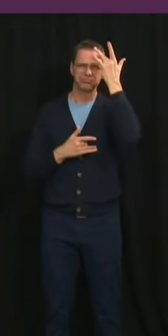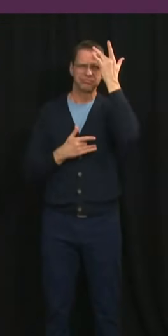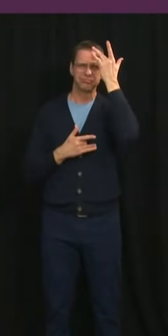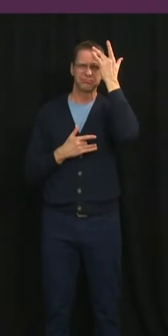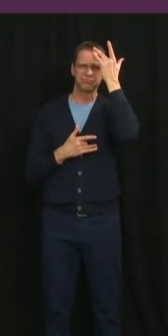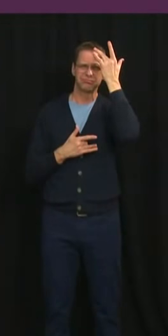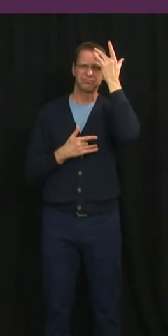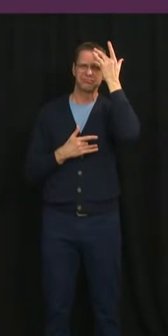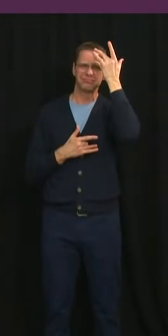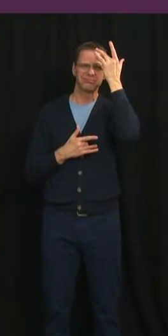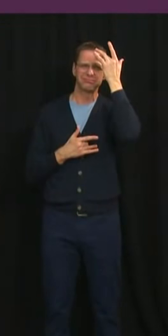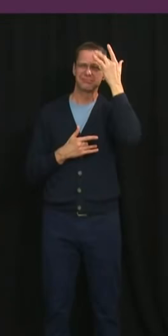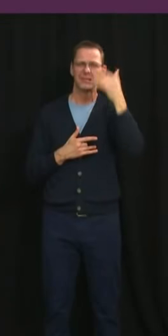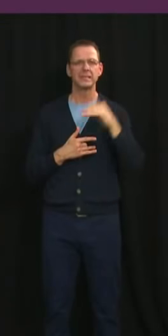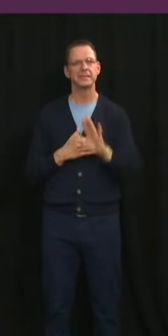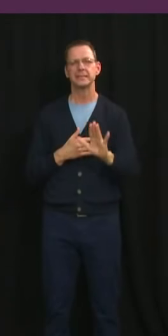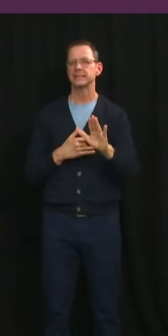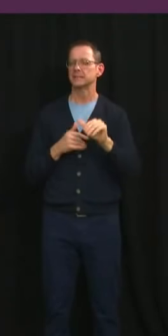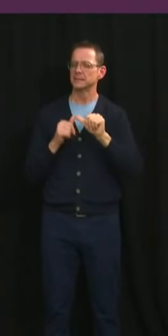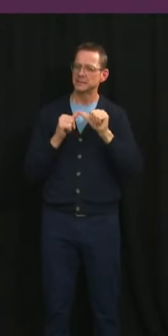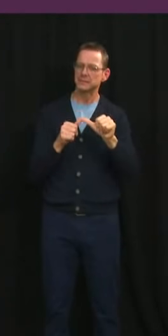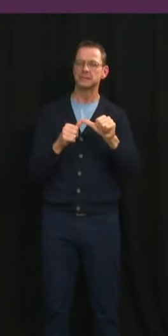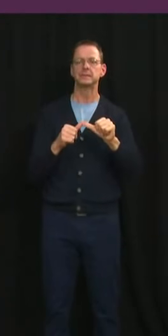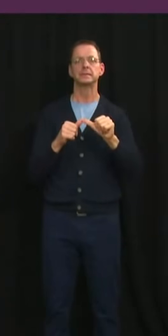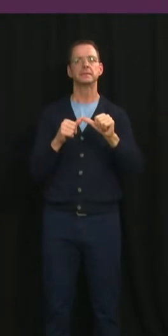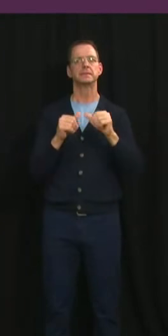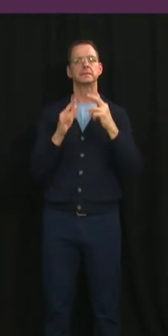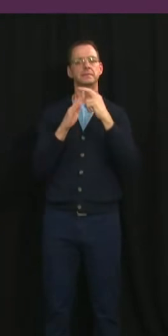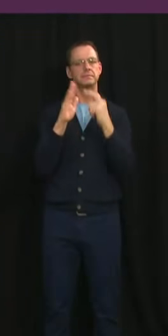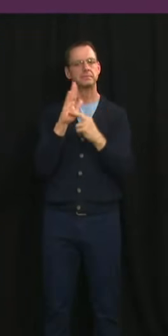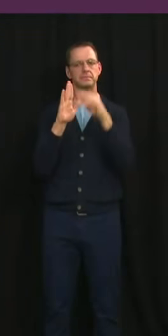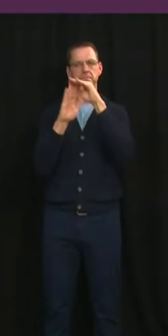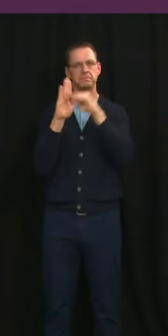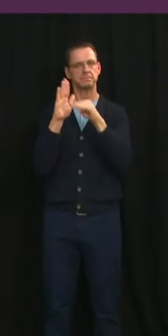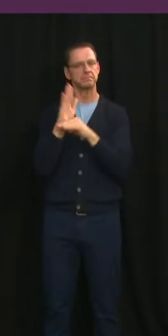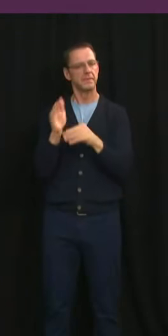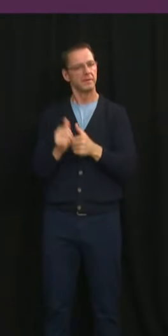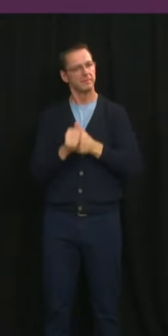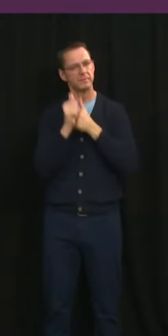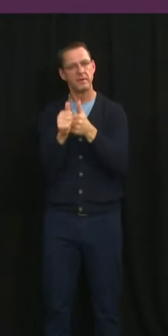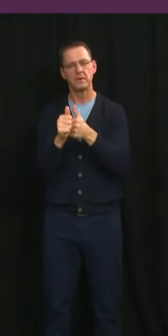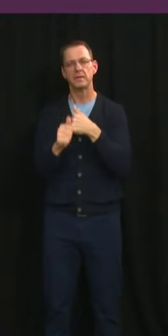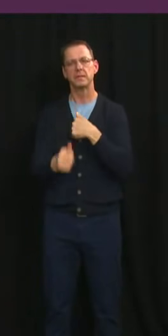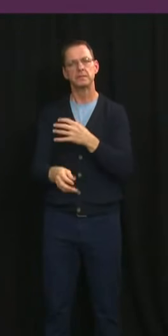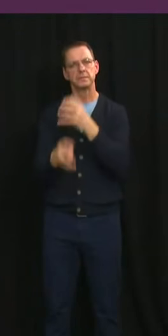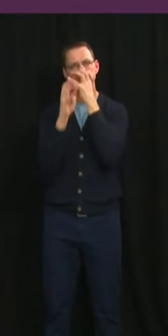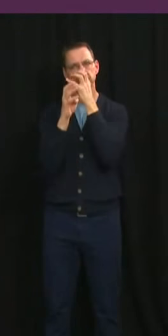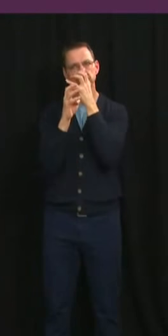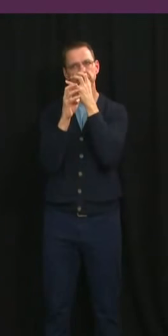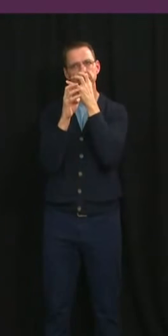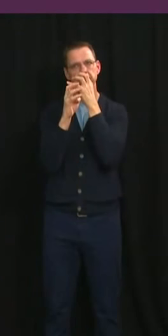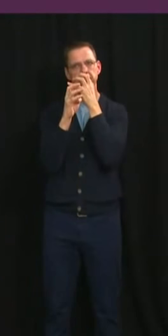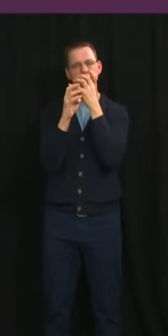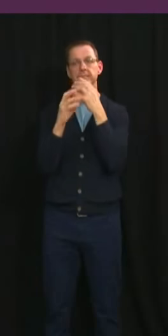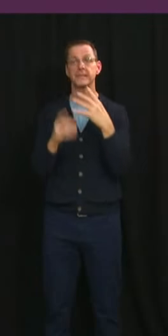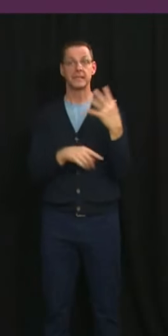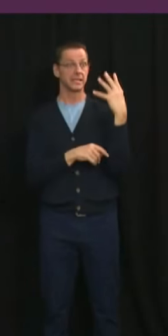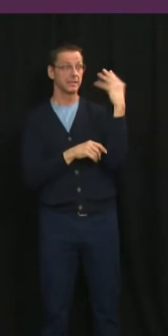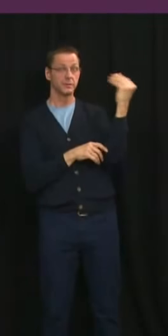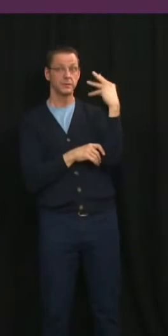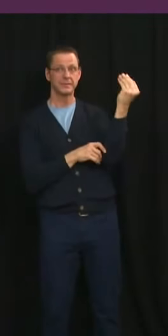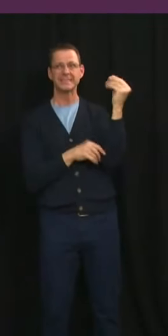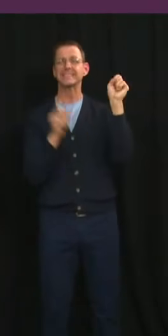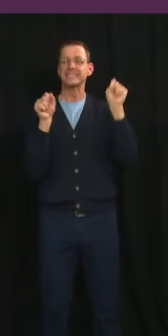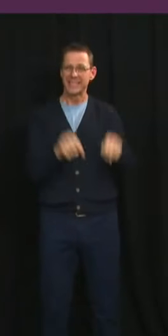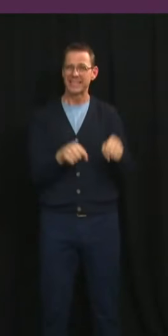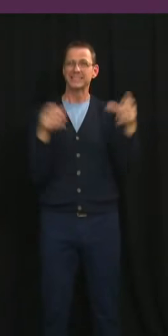long as participants remain physically distanced. And I urge Albertans to gather outdoors if